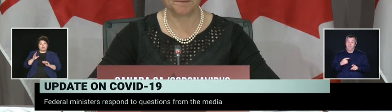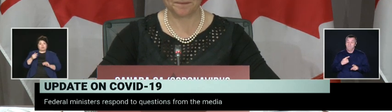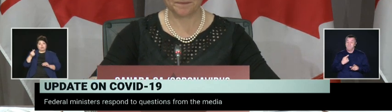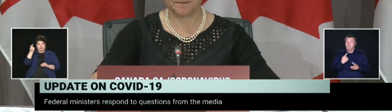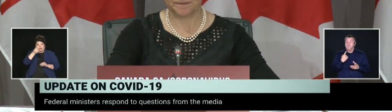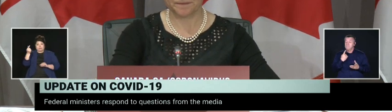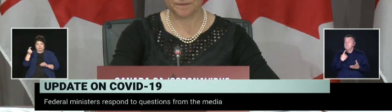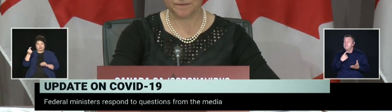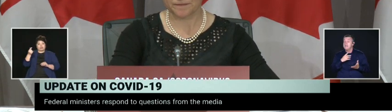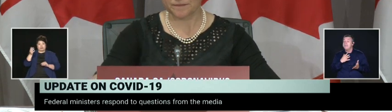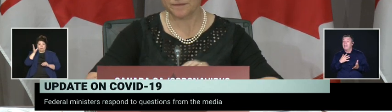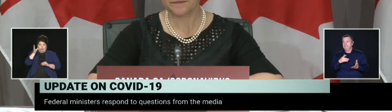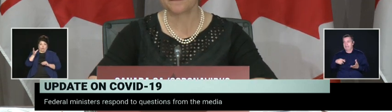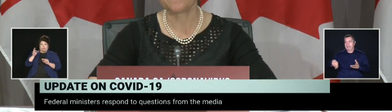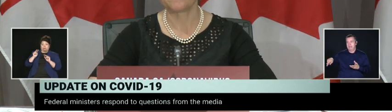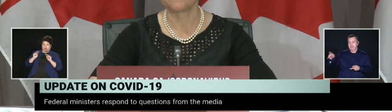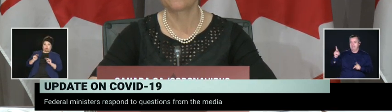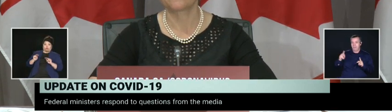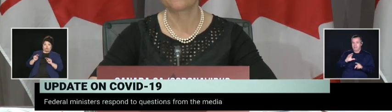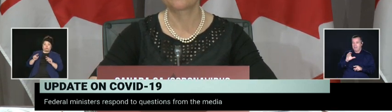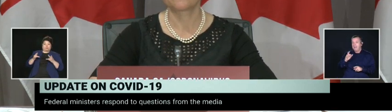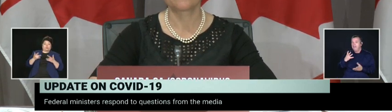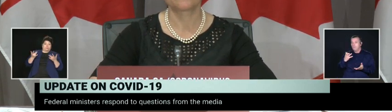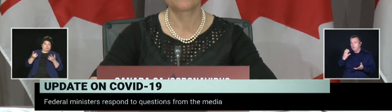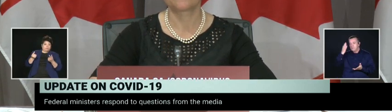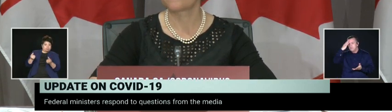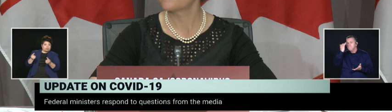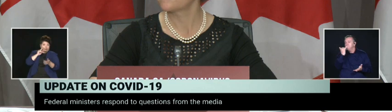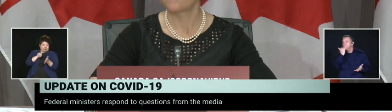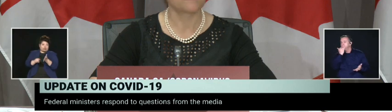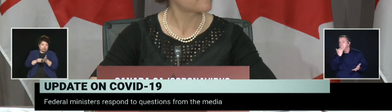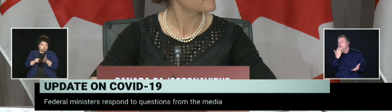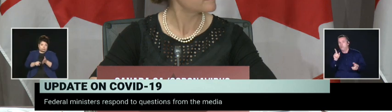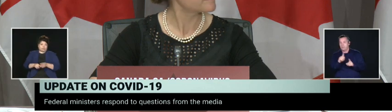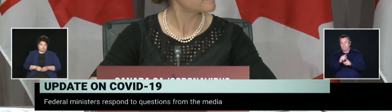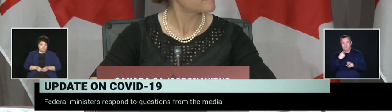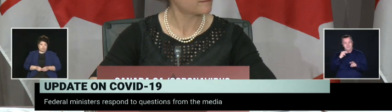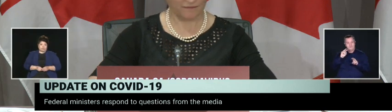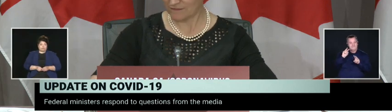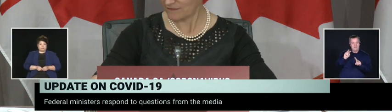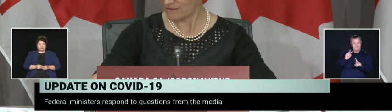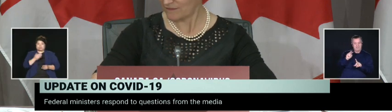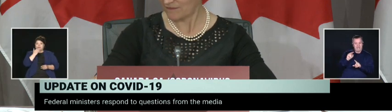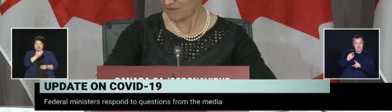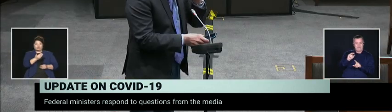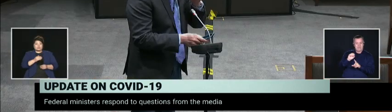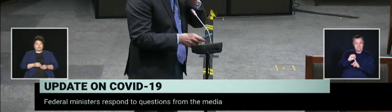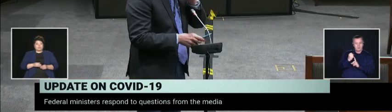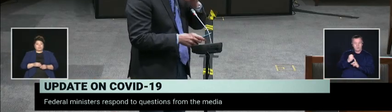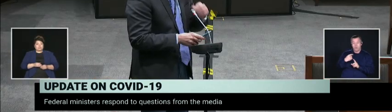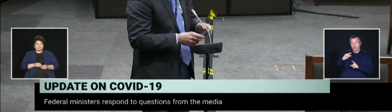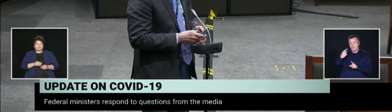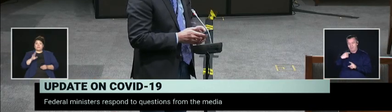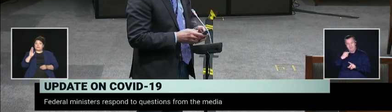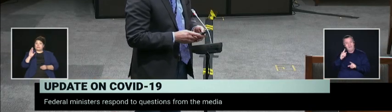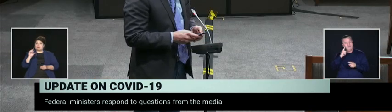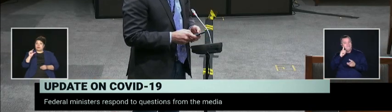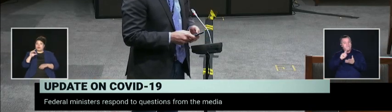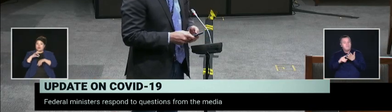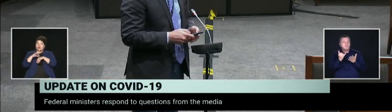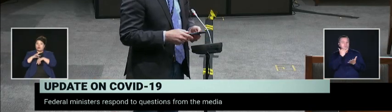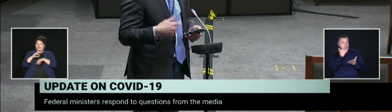carefully. Thank you, Deputy Prime Minister. Mike? Mike Locouture from Global National. This is a question for Minister